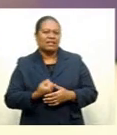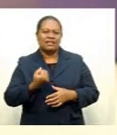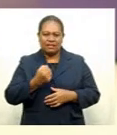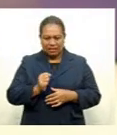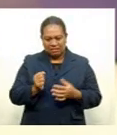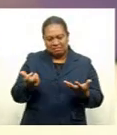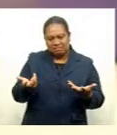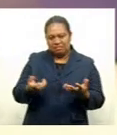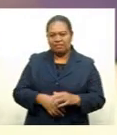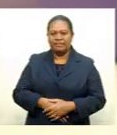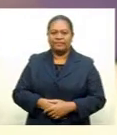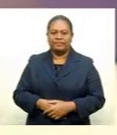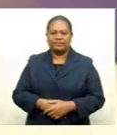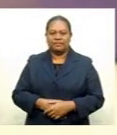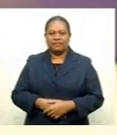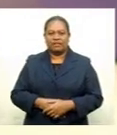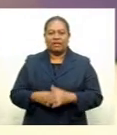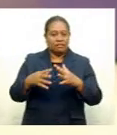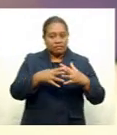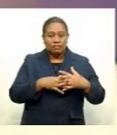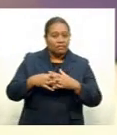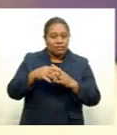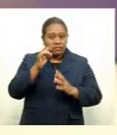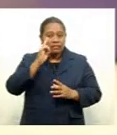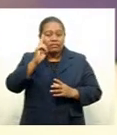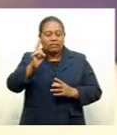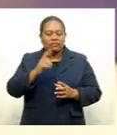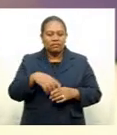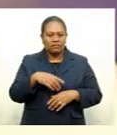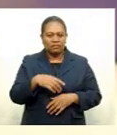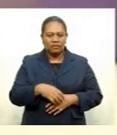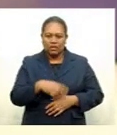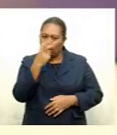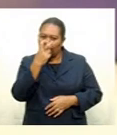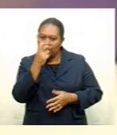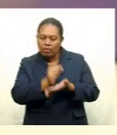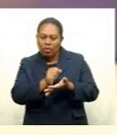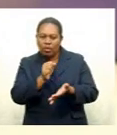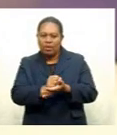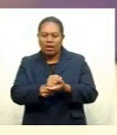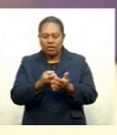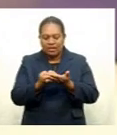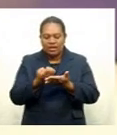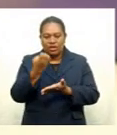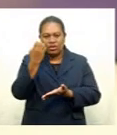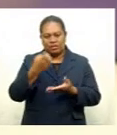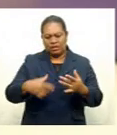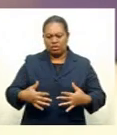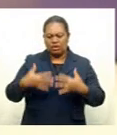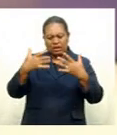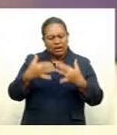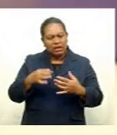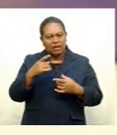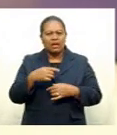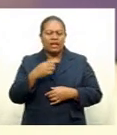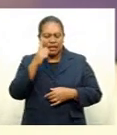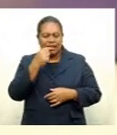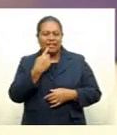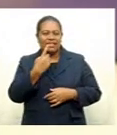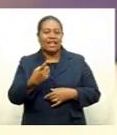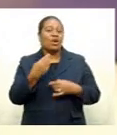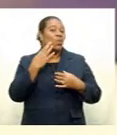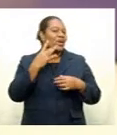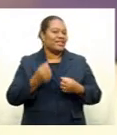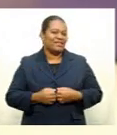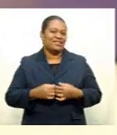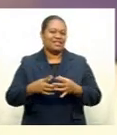way off. US Fed officials will keep a close eye on economic data to determine when it will be appropriate to